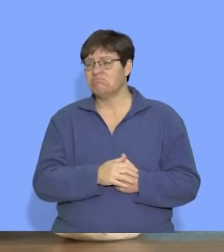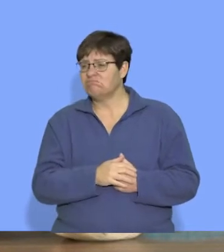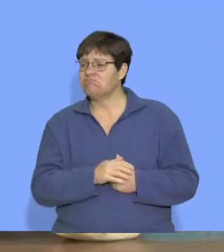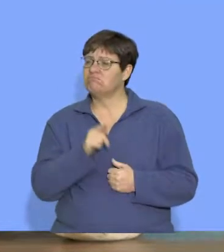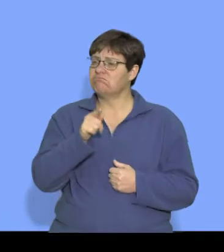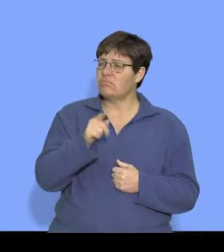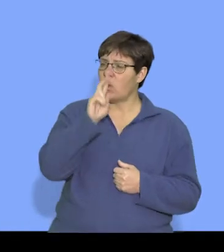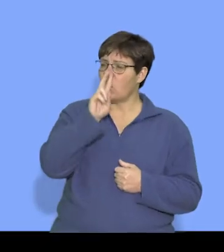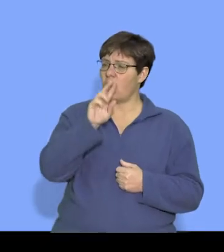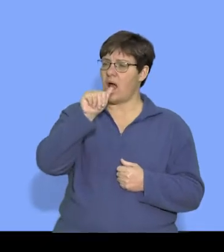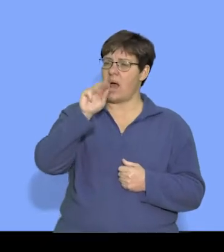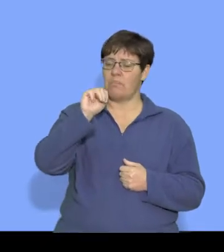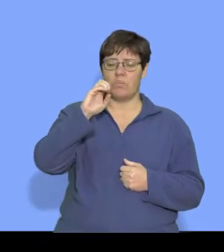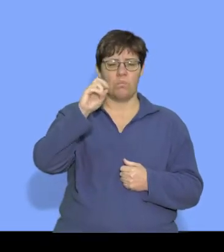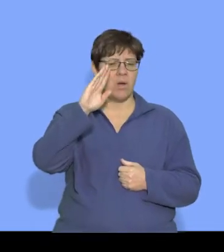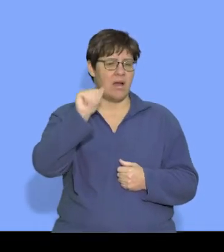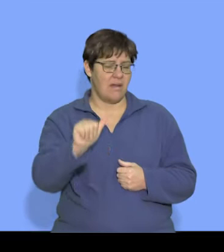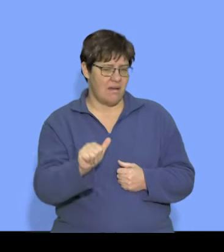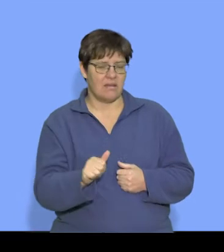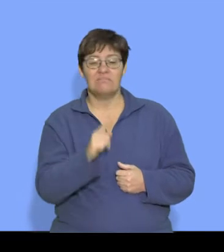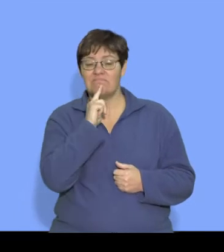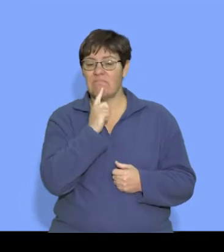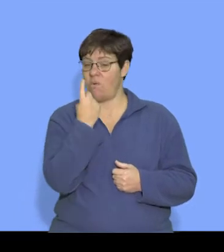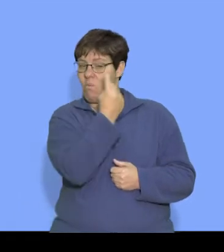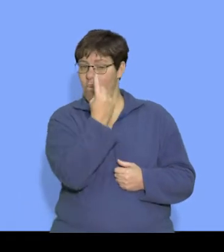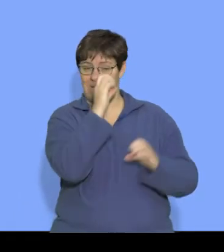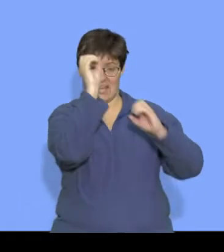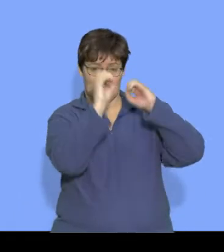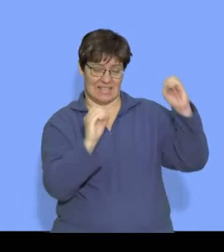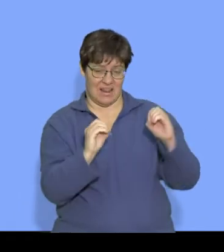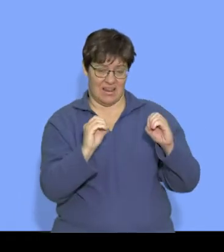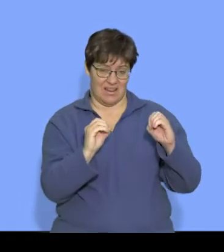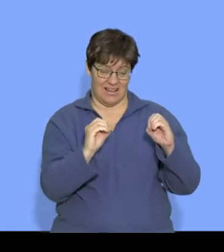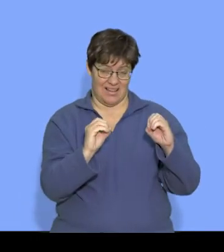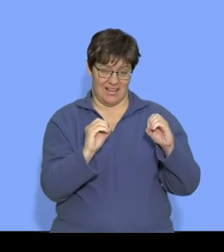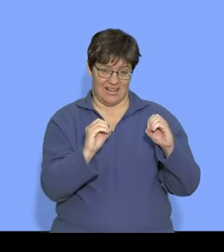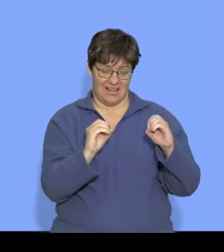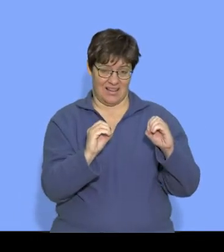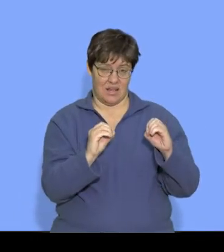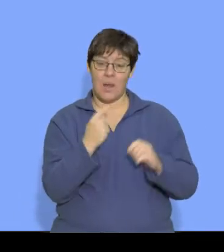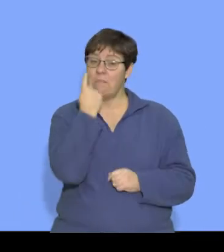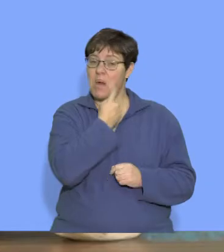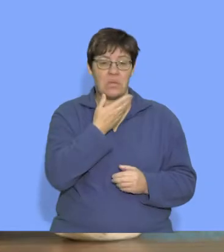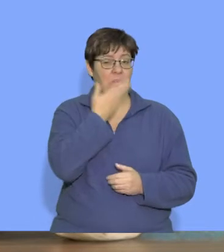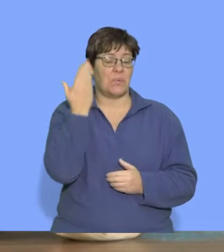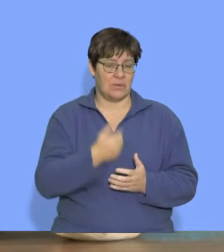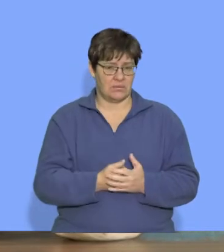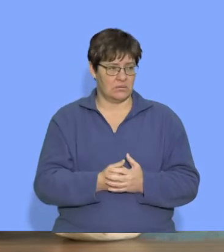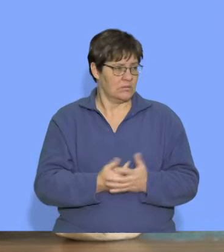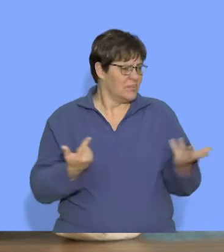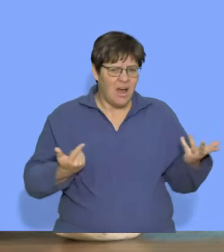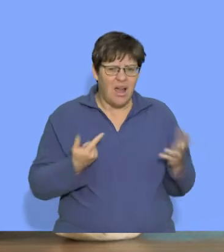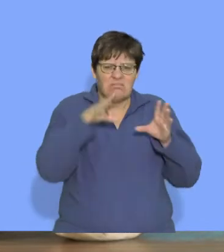when we look at an amoeba, we know that it is a unicellular organism and that it does not have a mouth. So how does